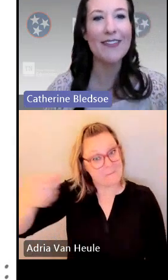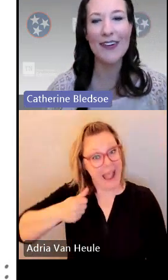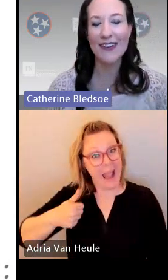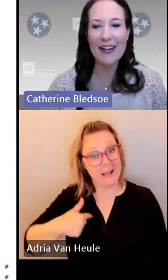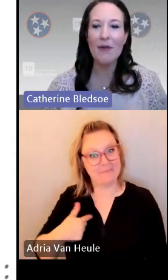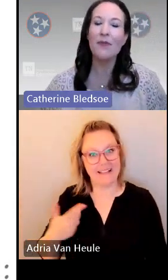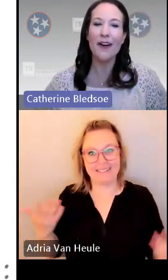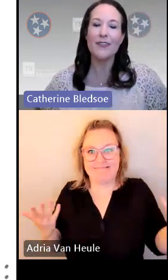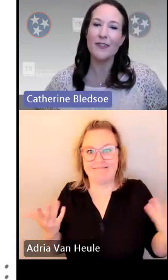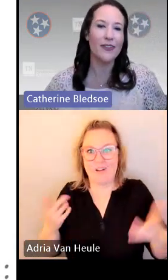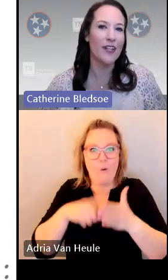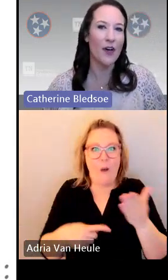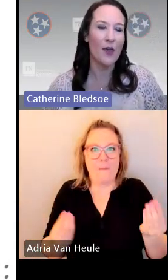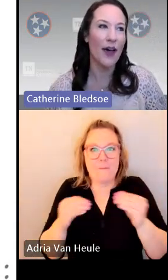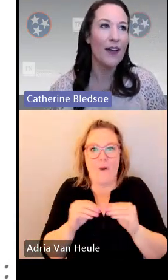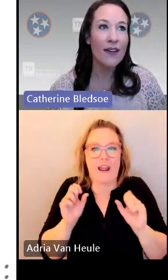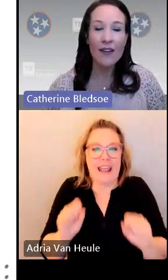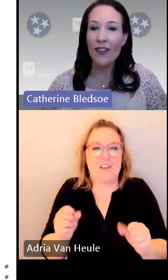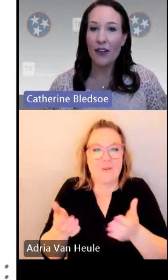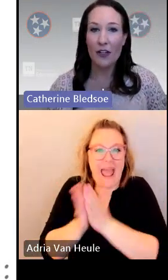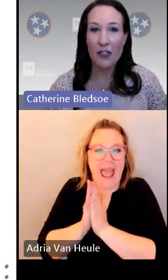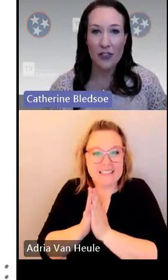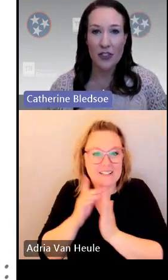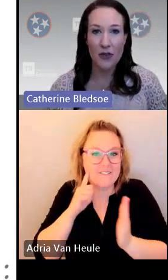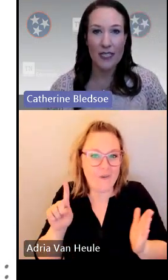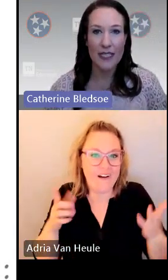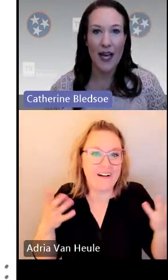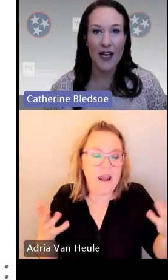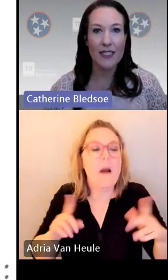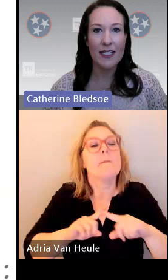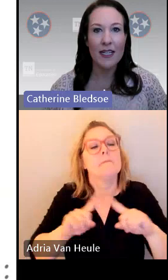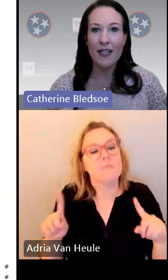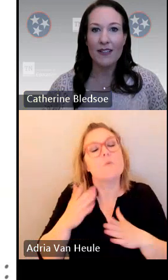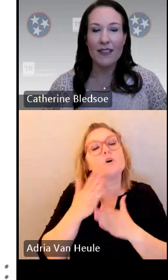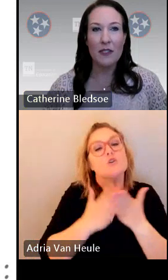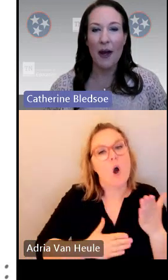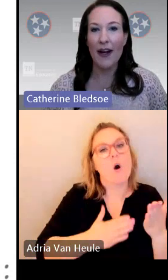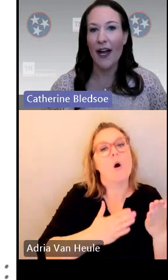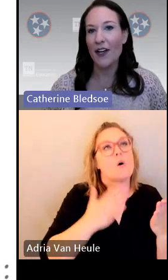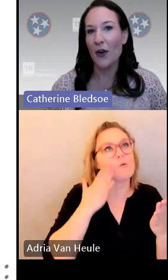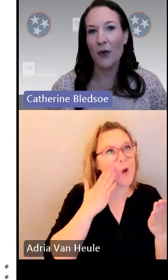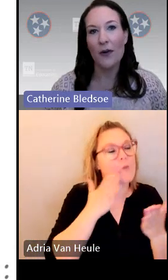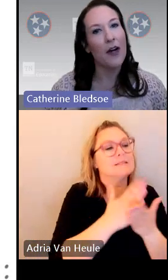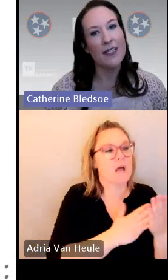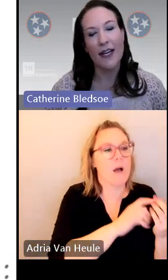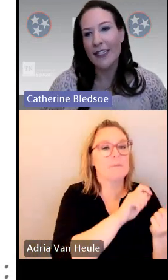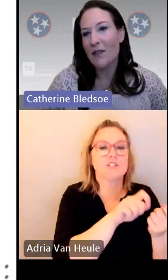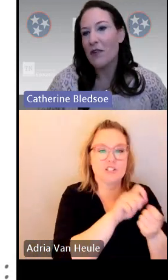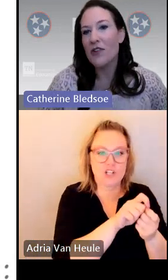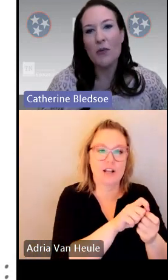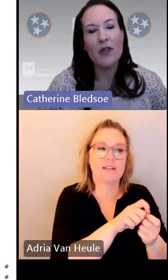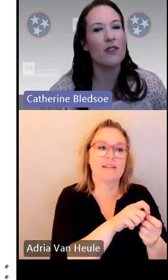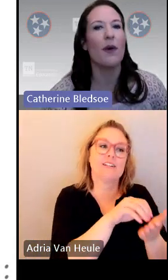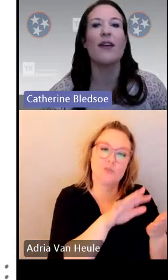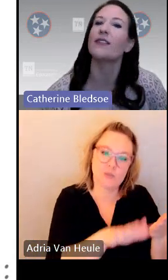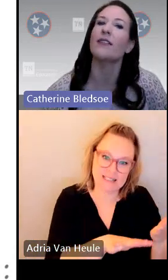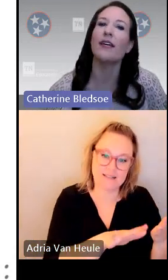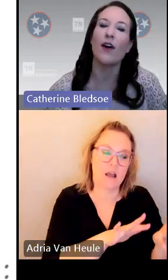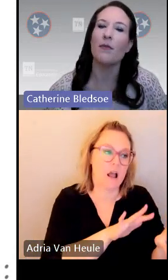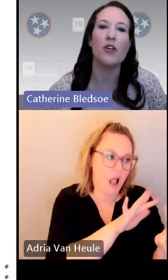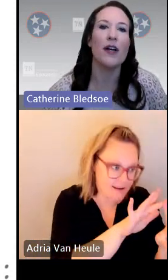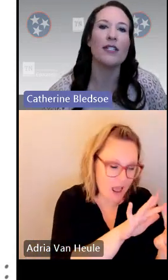could you ask for, right? But we also certainly know that there are certain students that, despite I know contacting them in